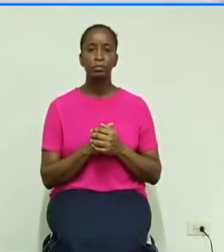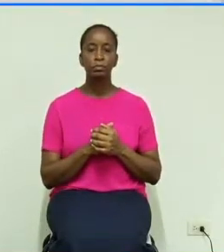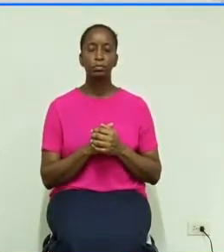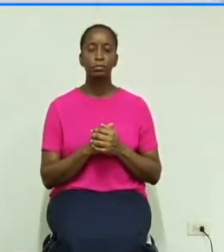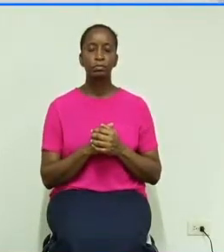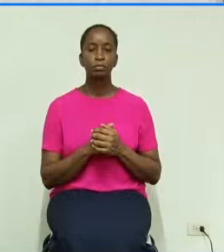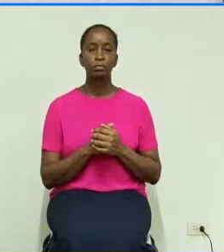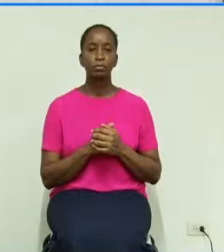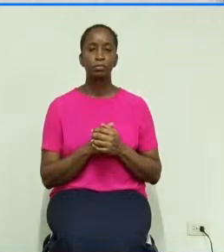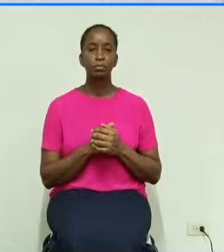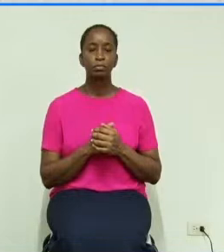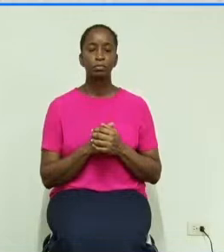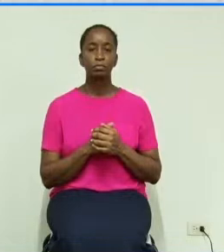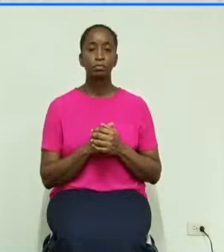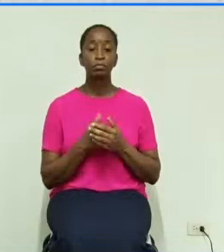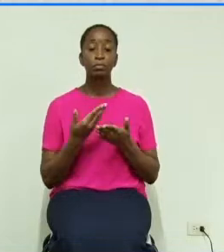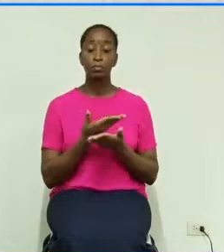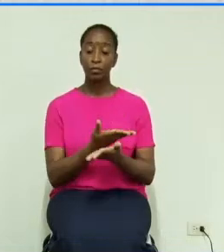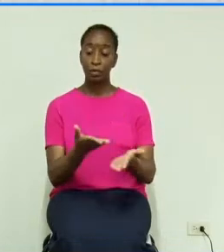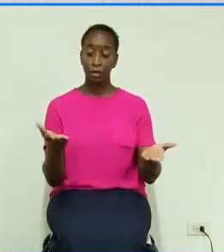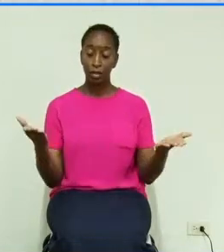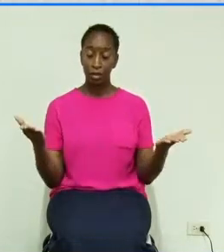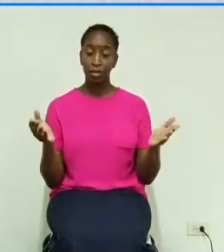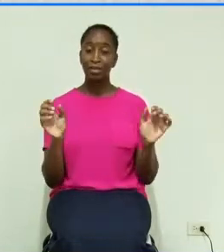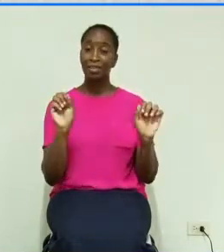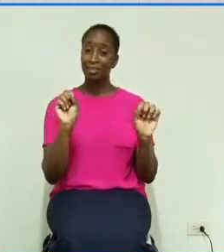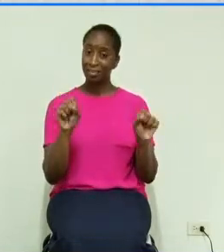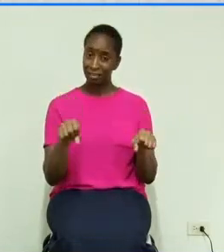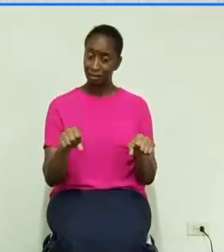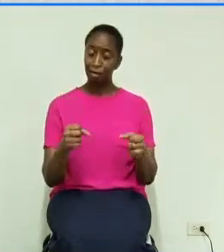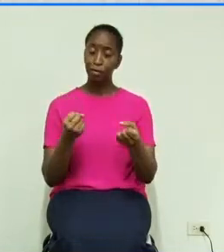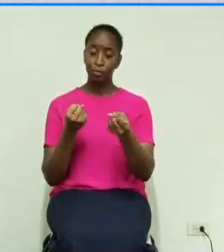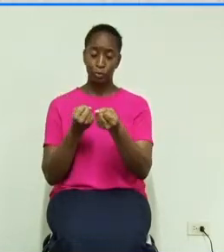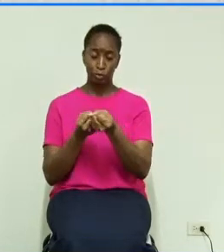they have a valuable contribution to make.